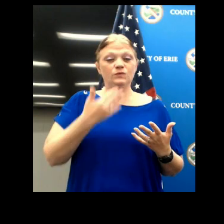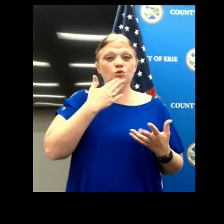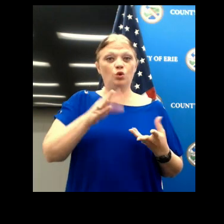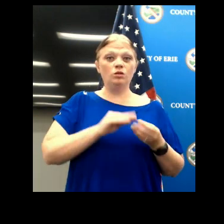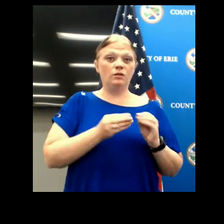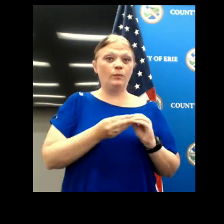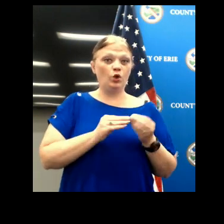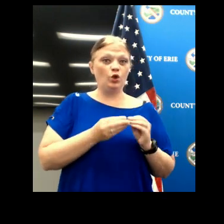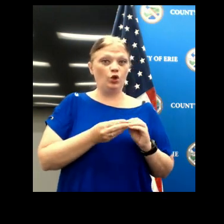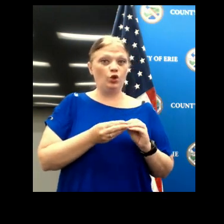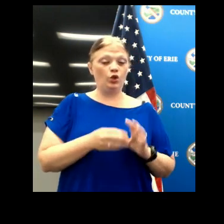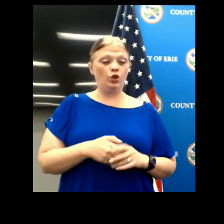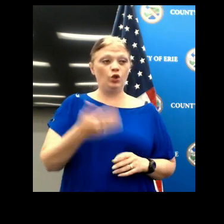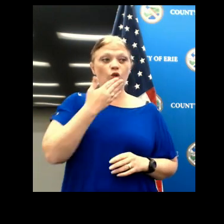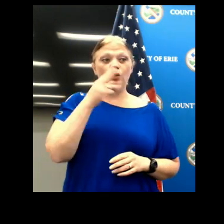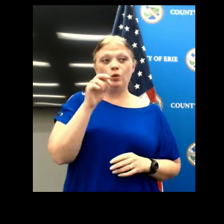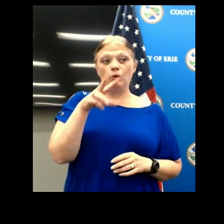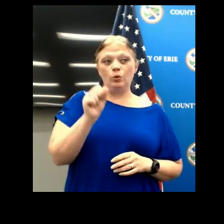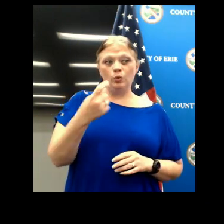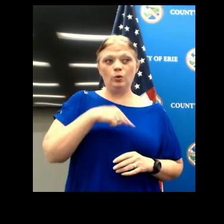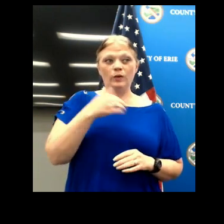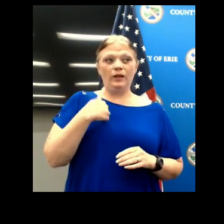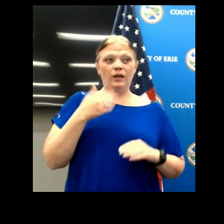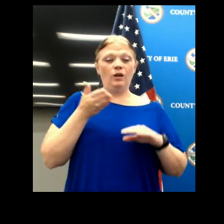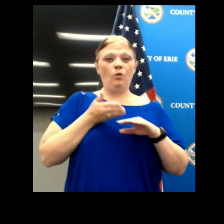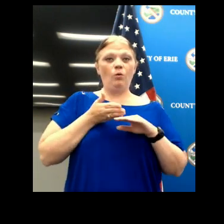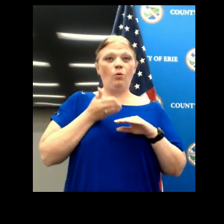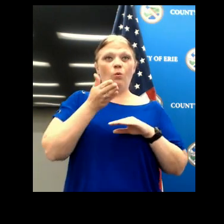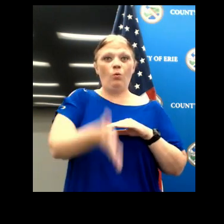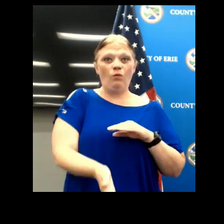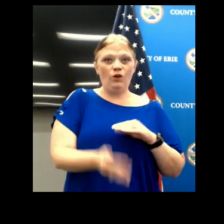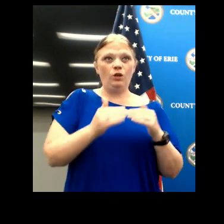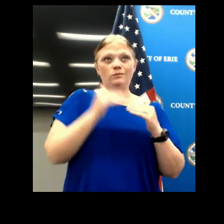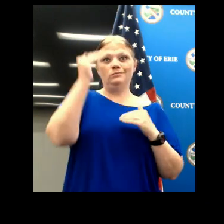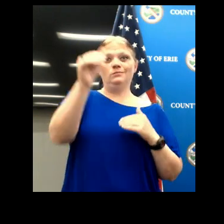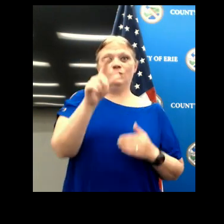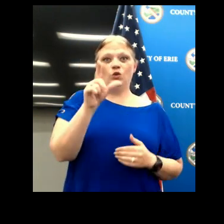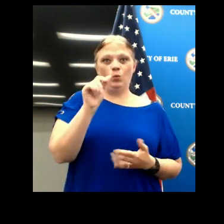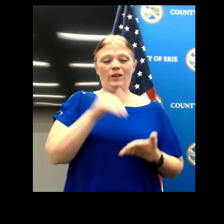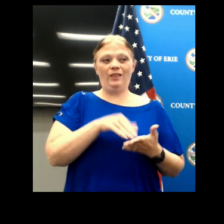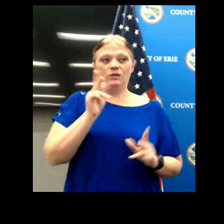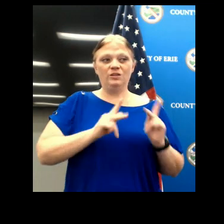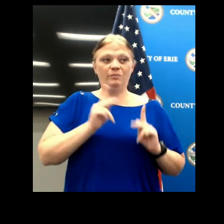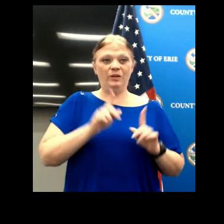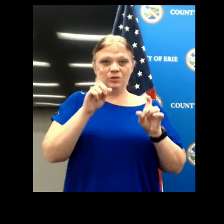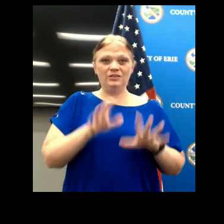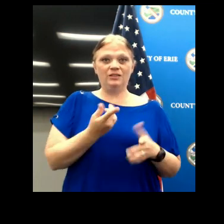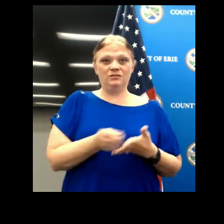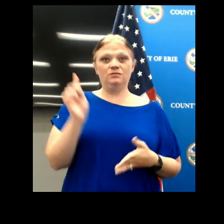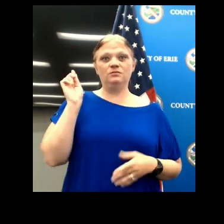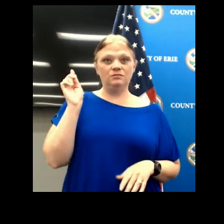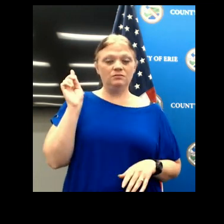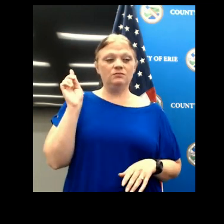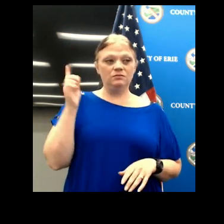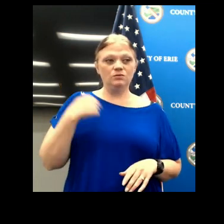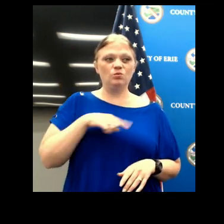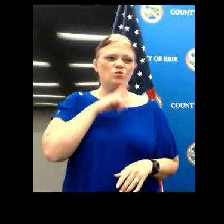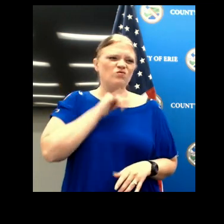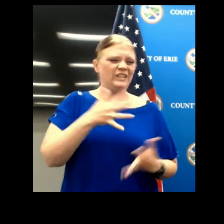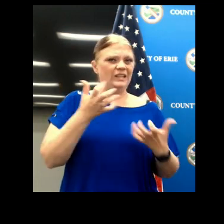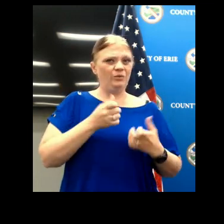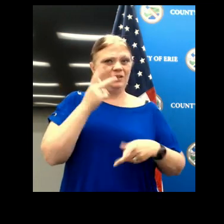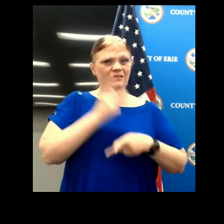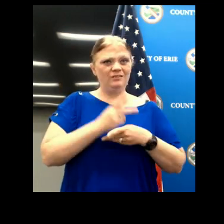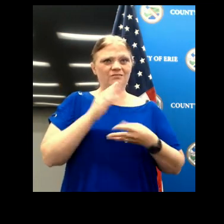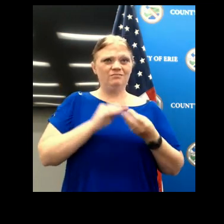number. And the good news is we had over 20,000 people tested last week. So again, we really want to keep those number